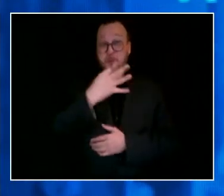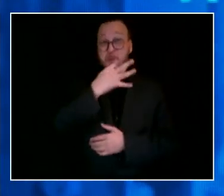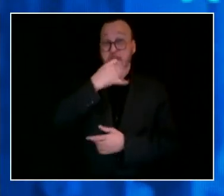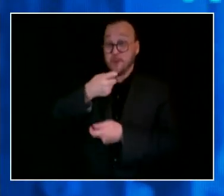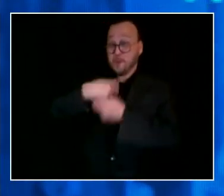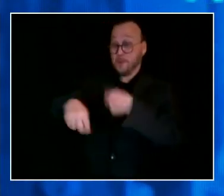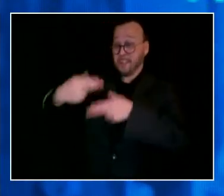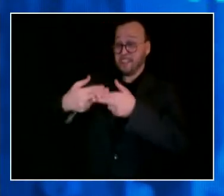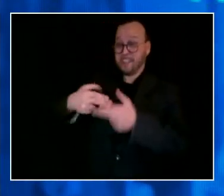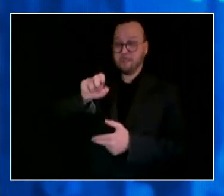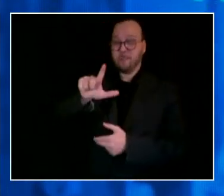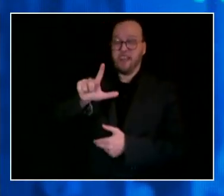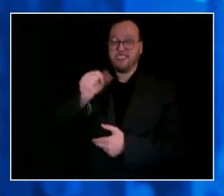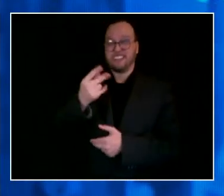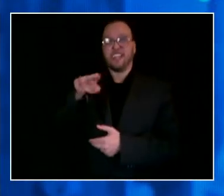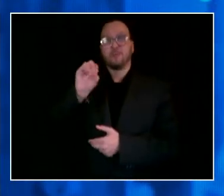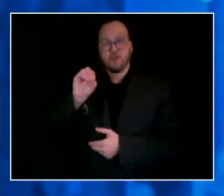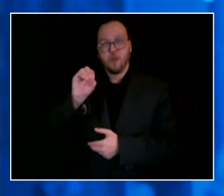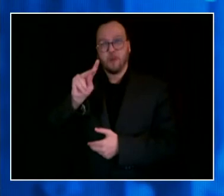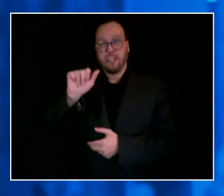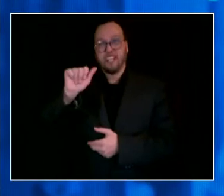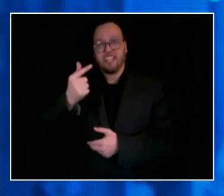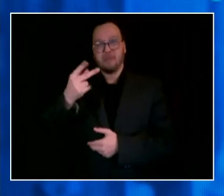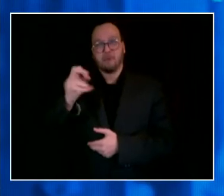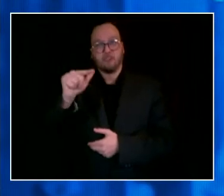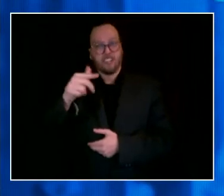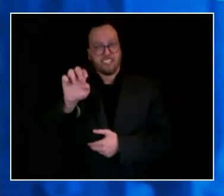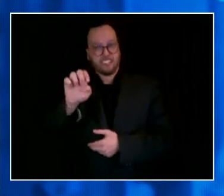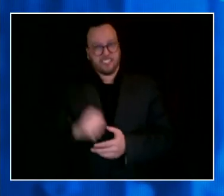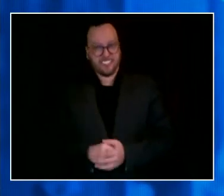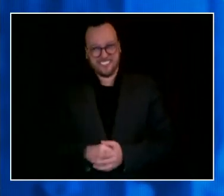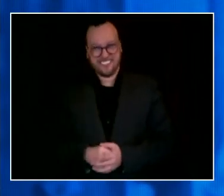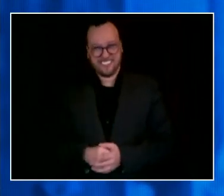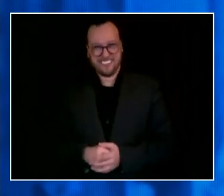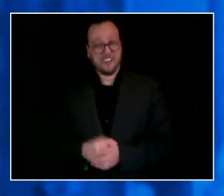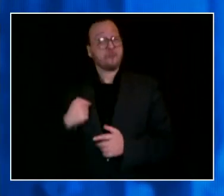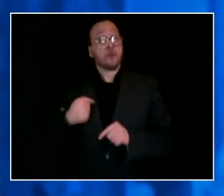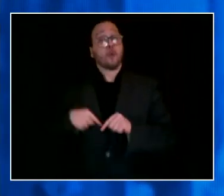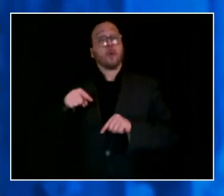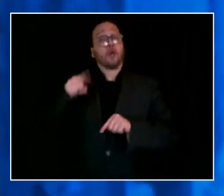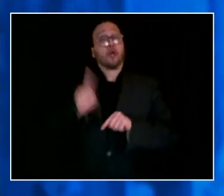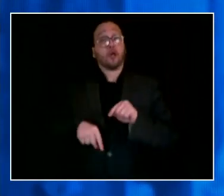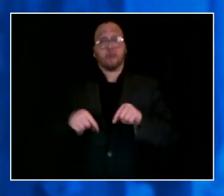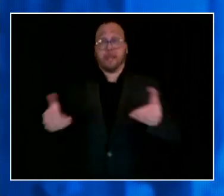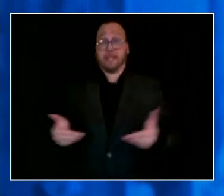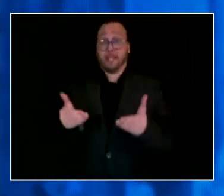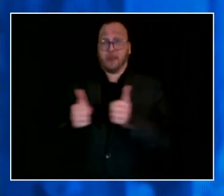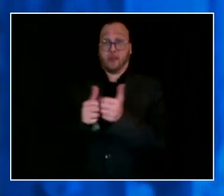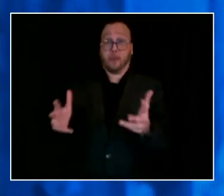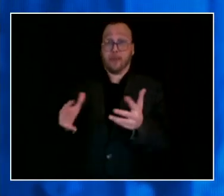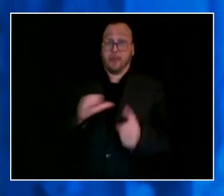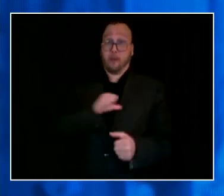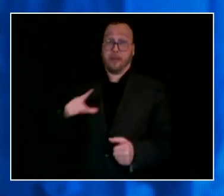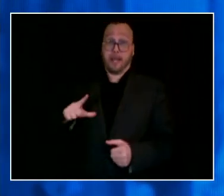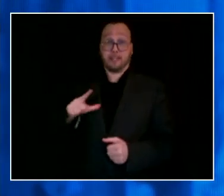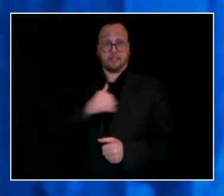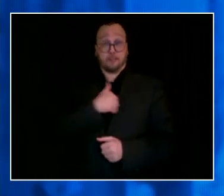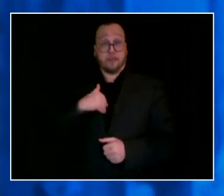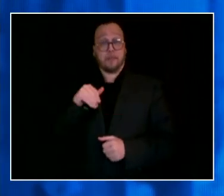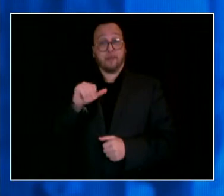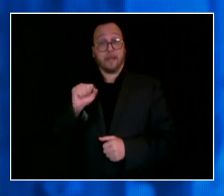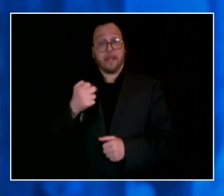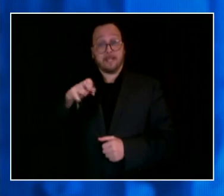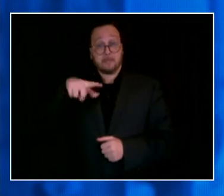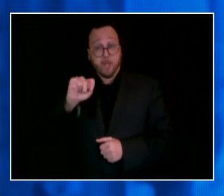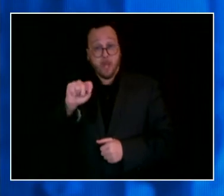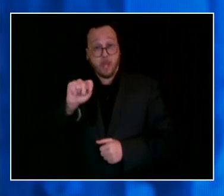Centro Kingsbridge. He could not be here, but to Councilman Espaillat, job well